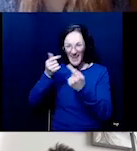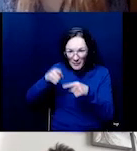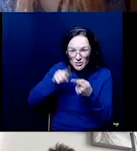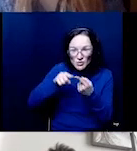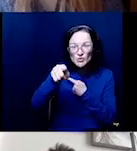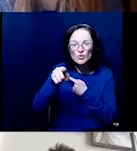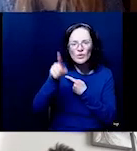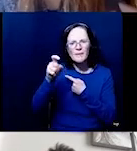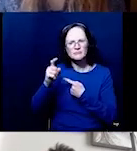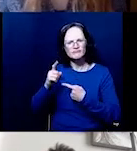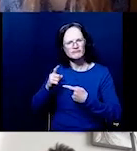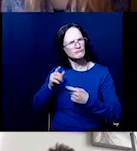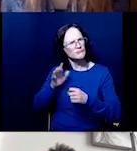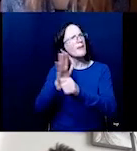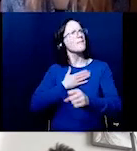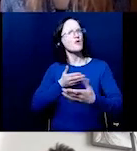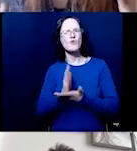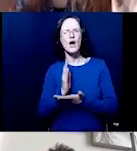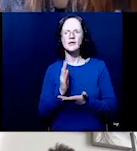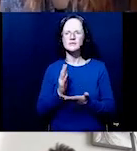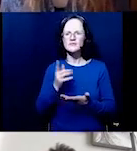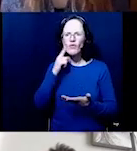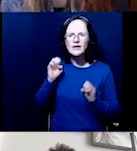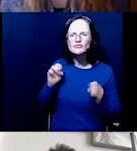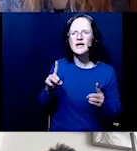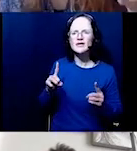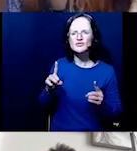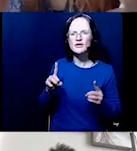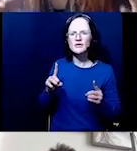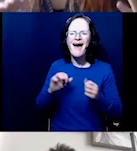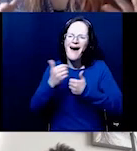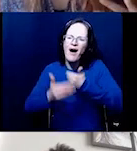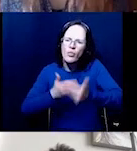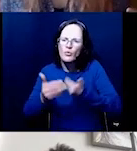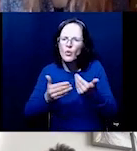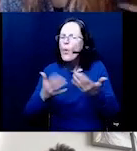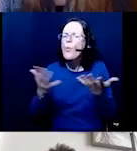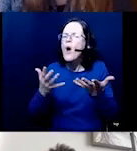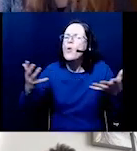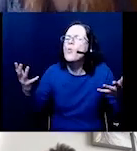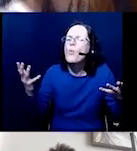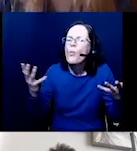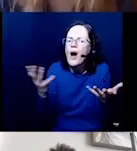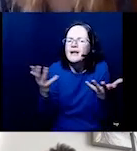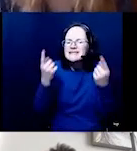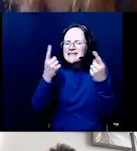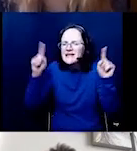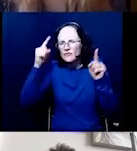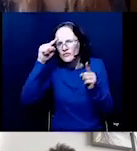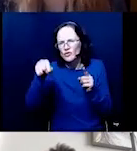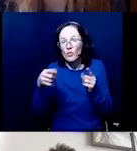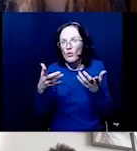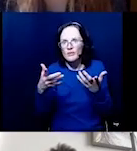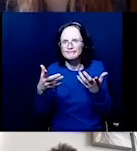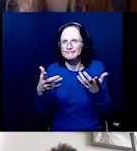need to defend your rights when it comes to your education? How was it, and what worked for you, or what didn't work for you?